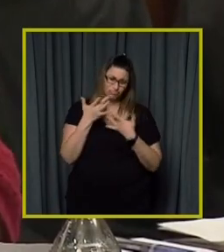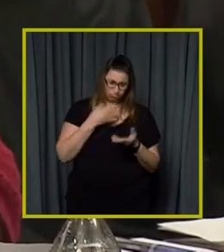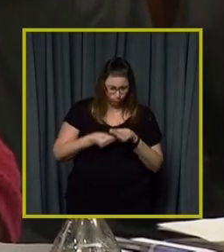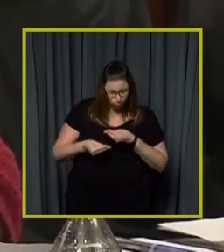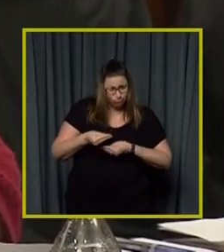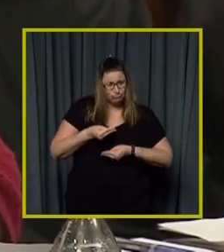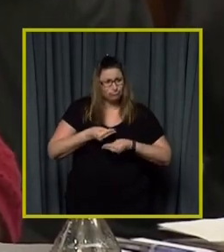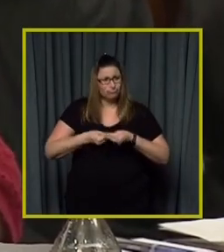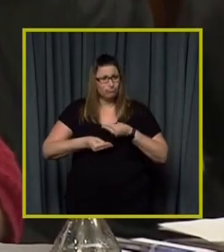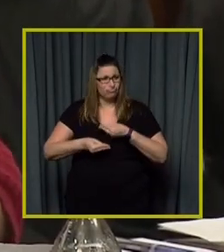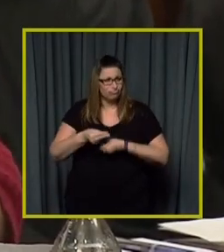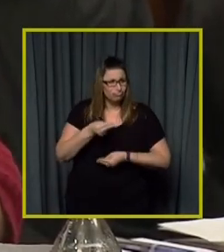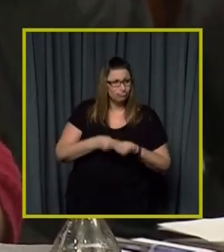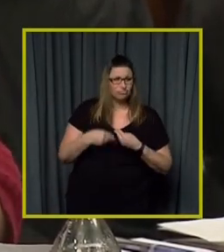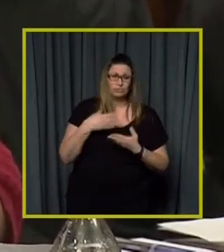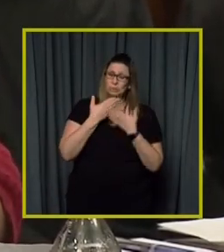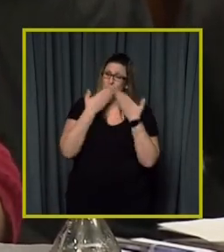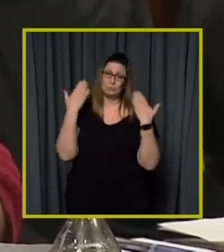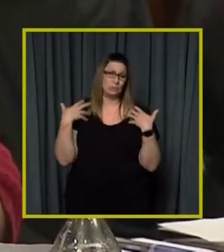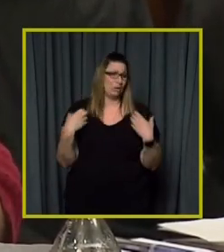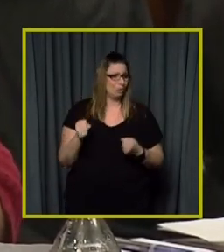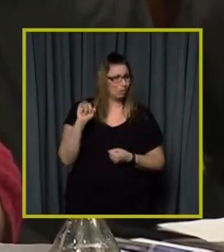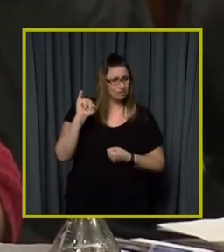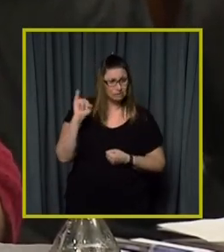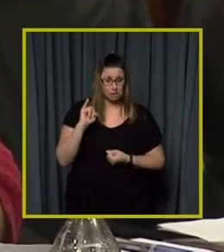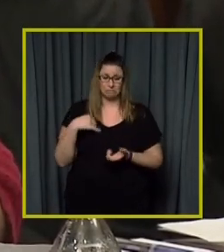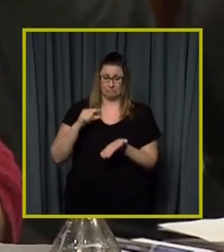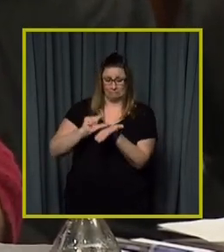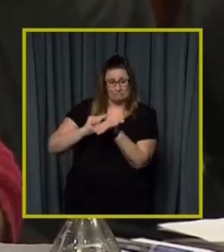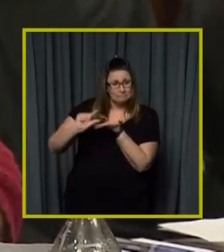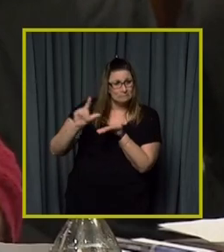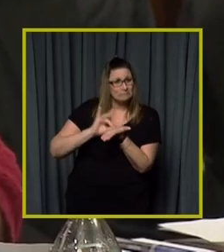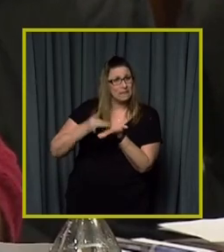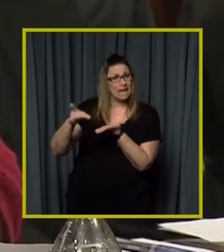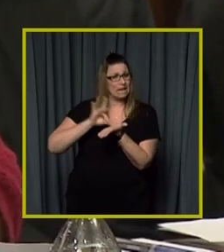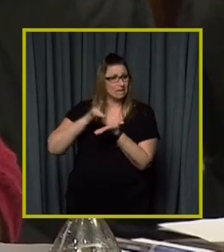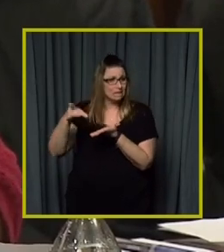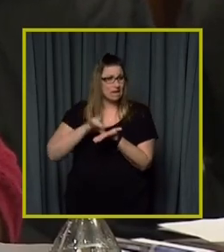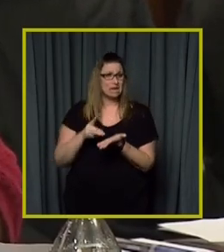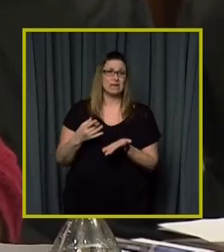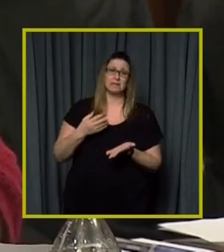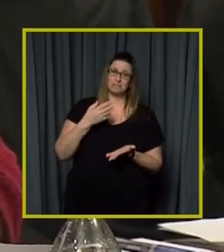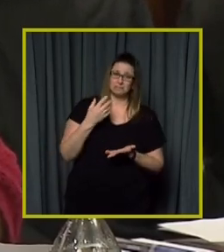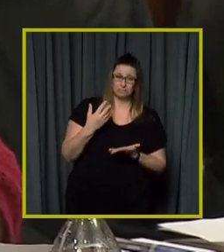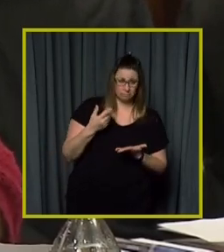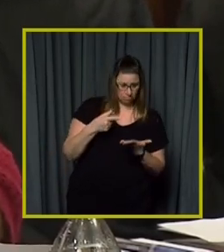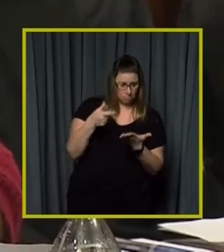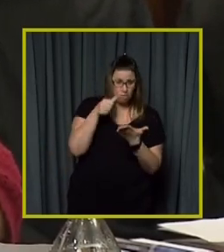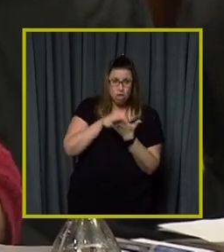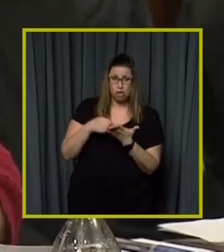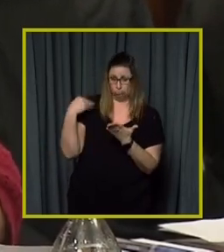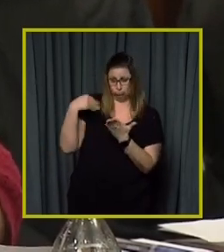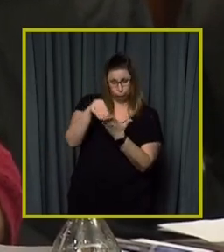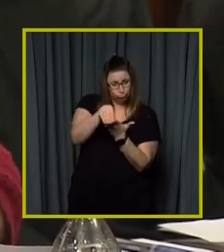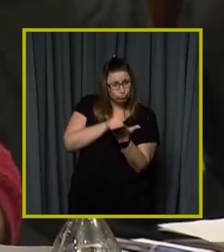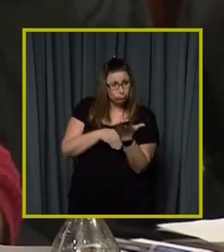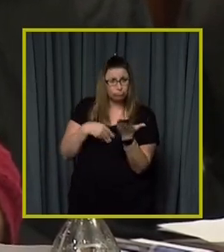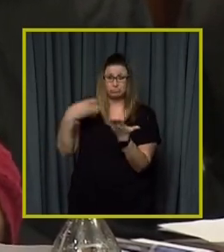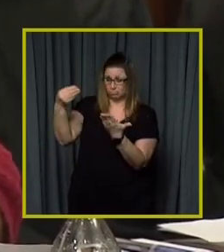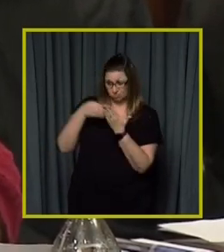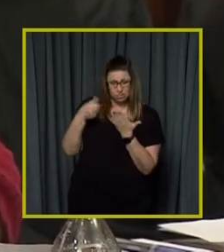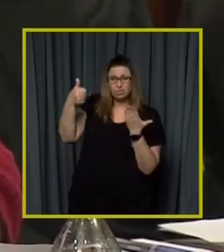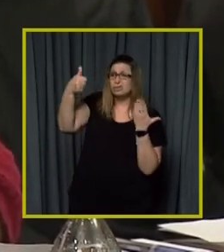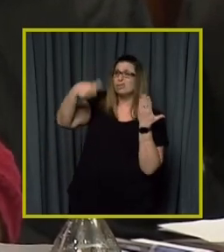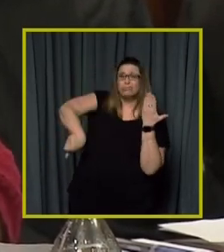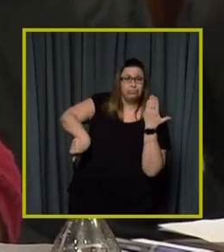DHHR sent me a letter. They told me I had to send a form in February. So this is April when I get the letter. And by the time I received the letter, I had